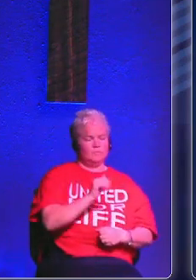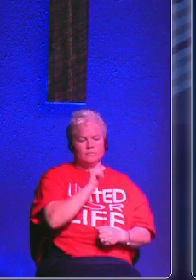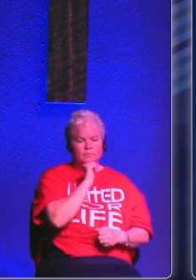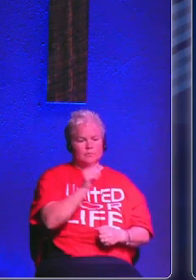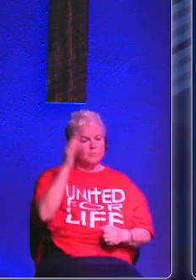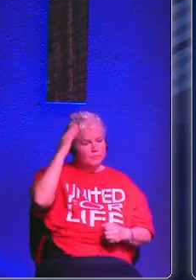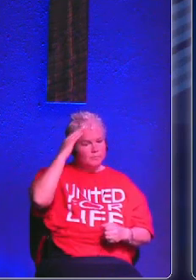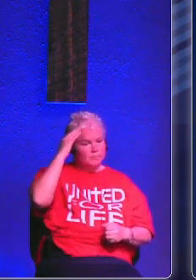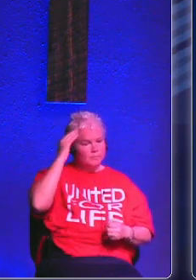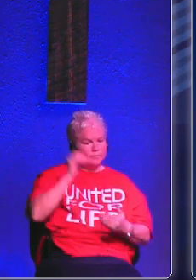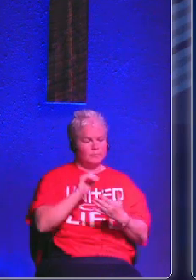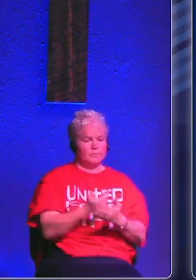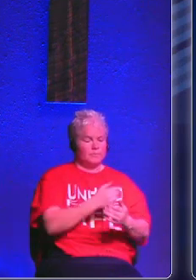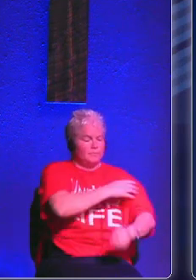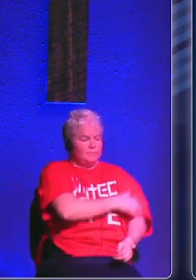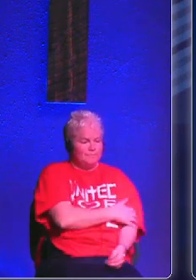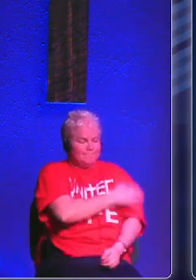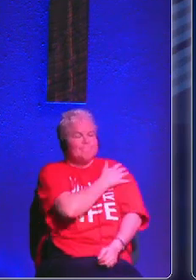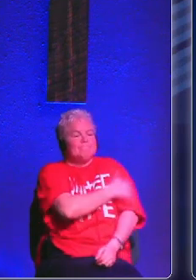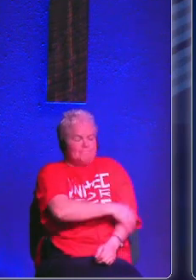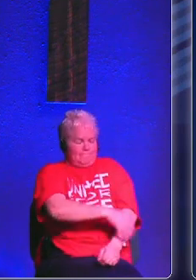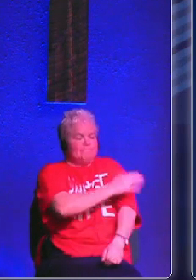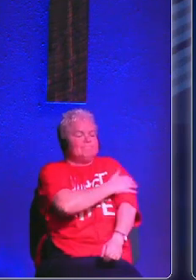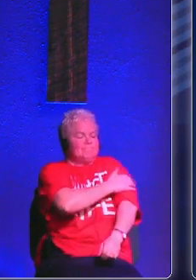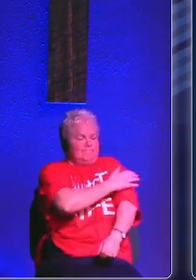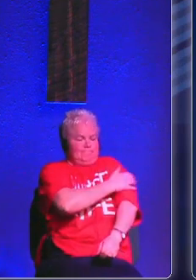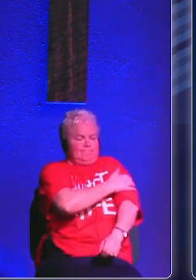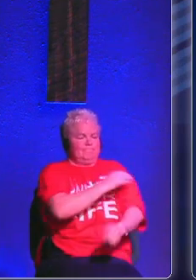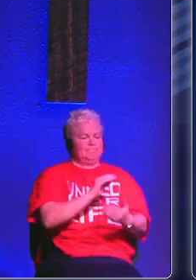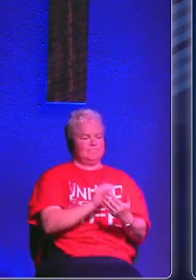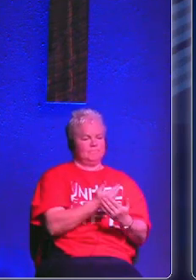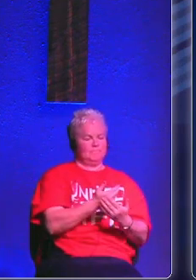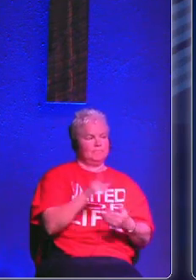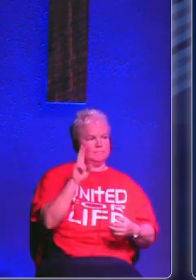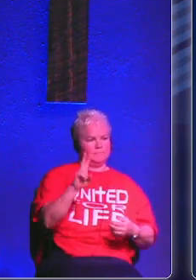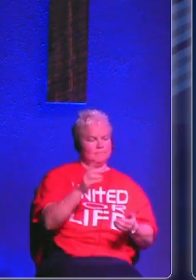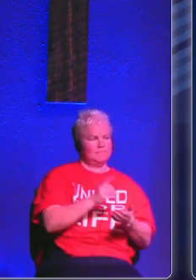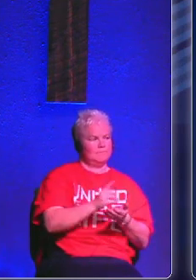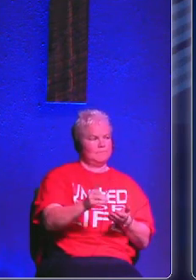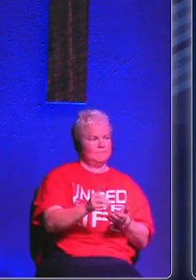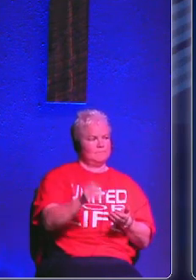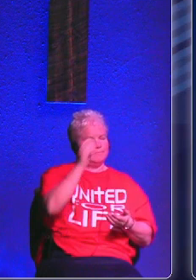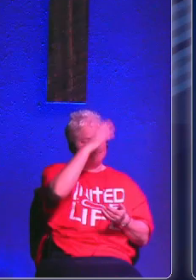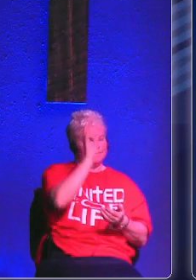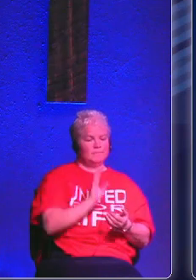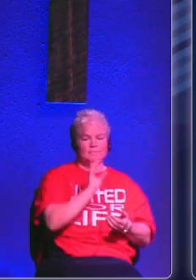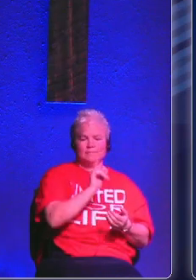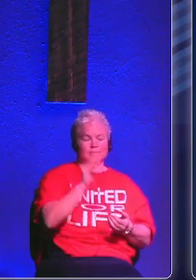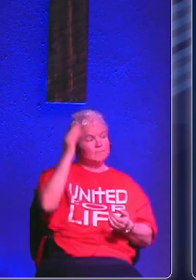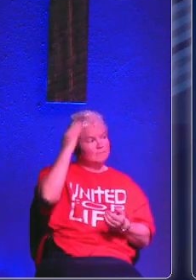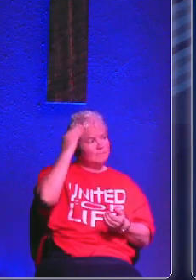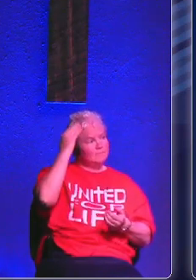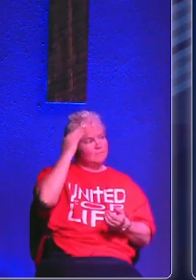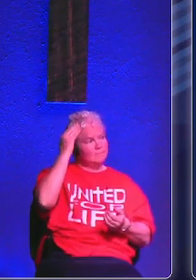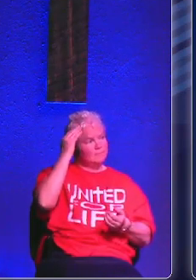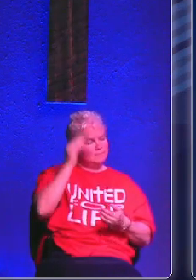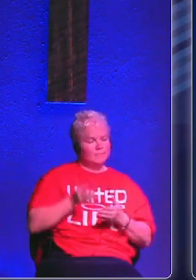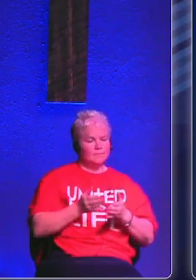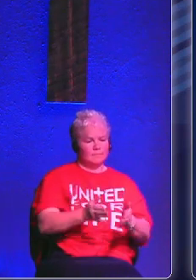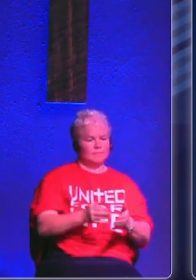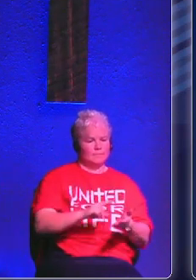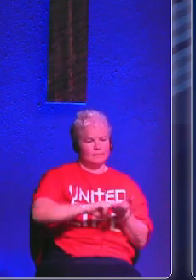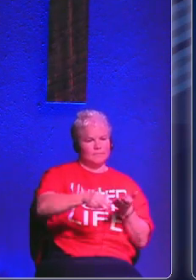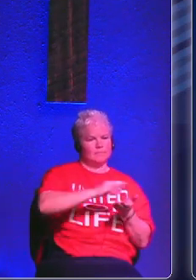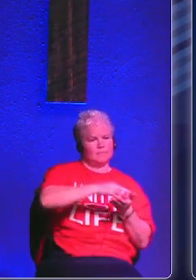know that I have a brand new shoulder and I can't lift anything for another 2 weeks? And God says, yeah, I know that. That's why I sent